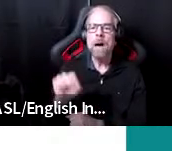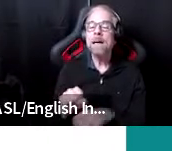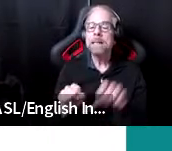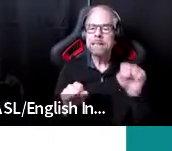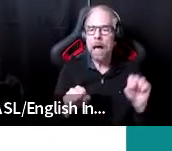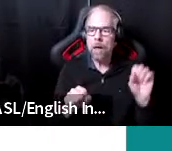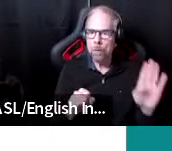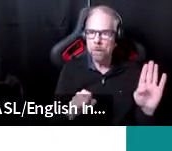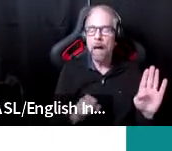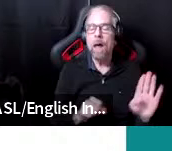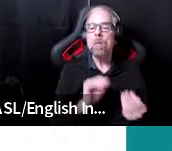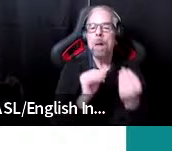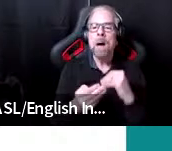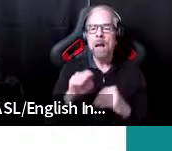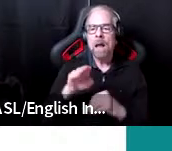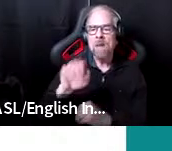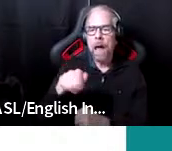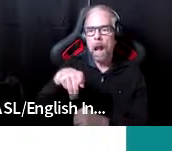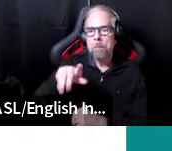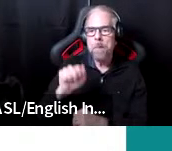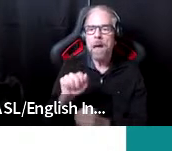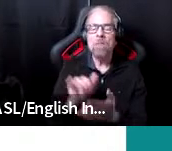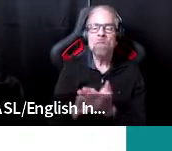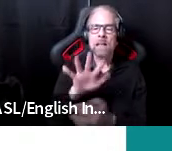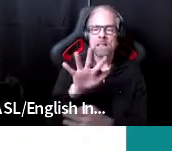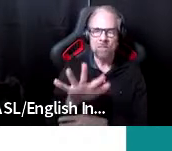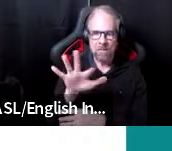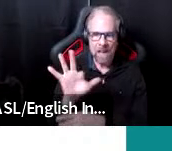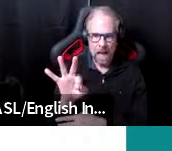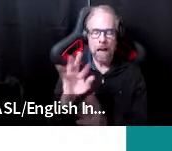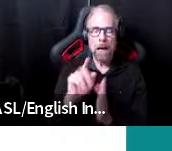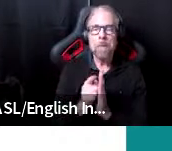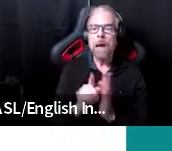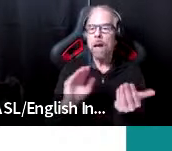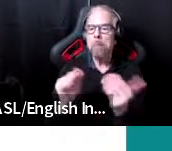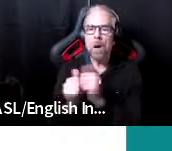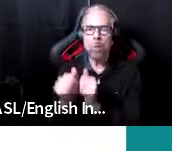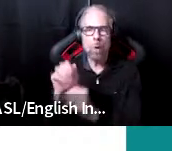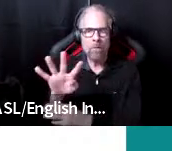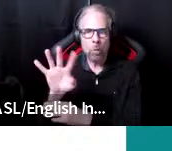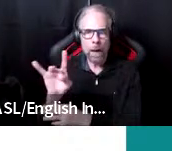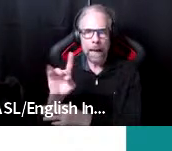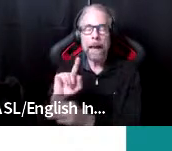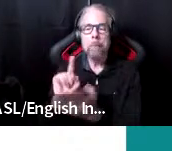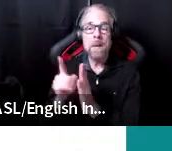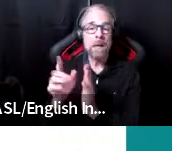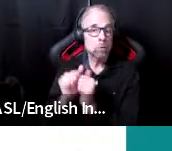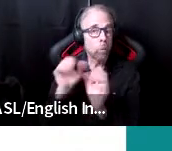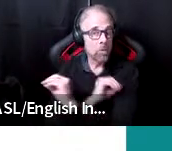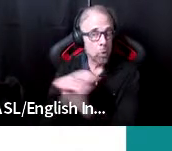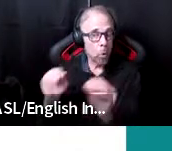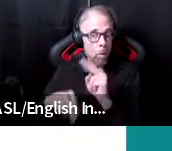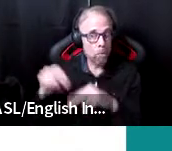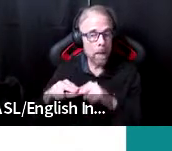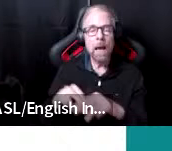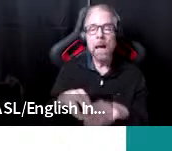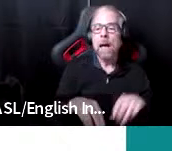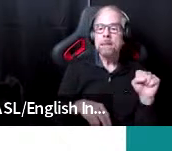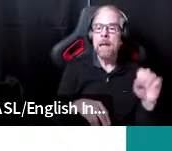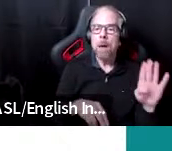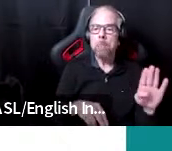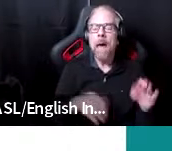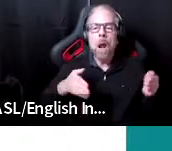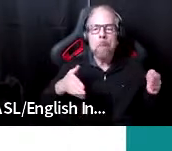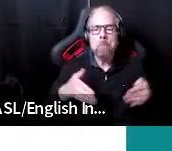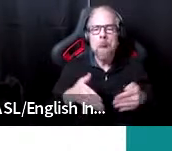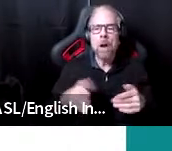modified LPA and design options will be 59 minutes compared to 48 minutes with the no build. While the southbound bottleneck at the Columbia River